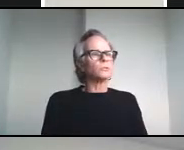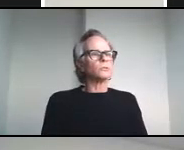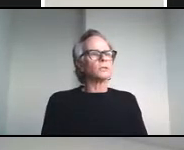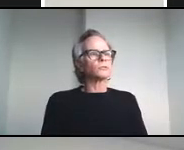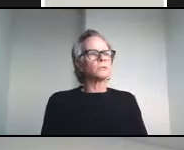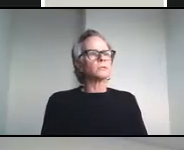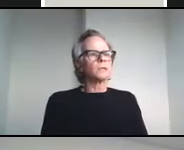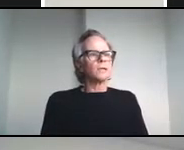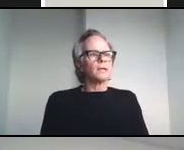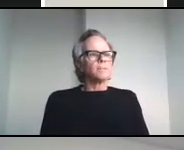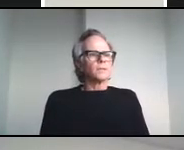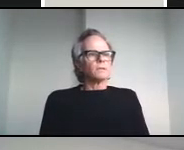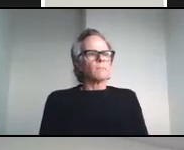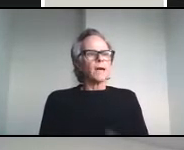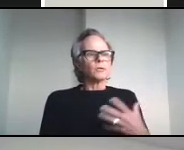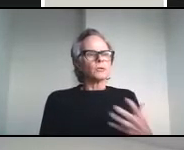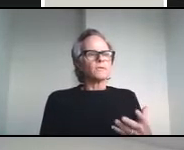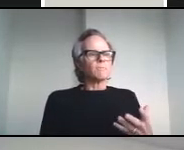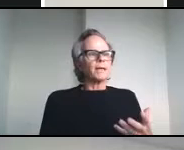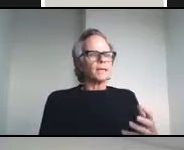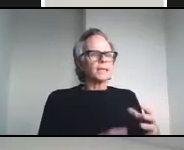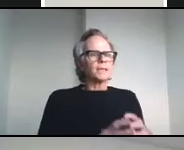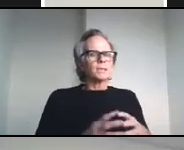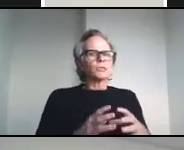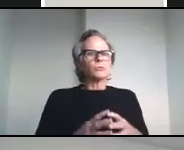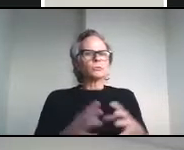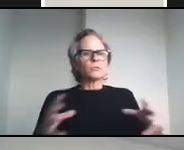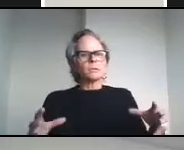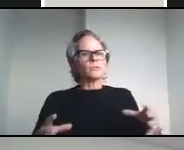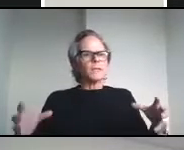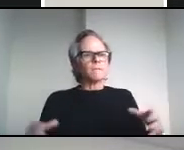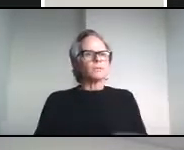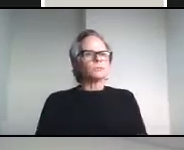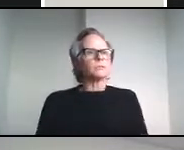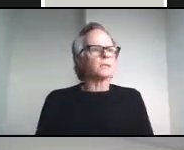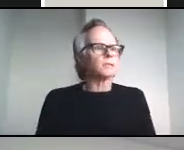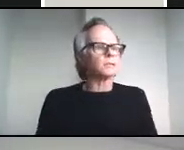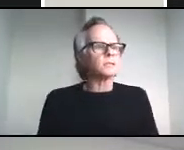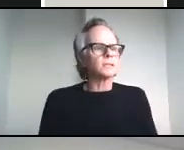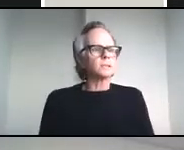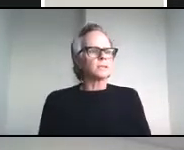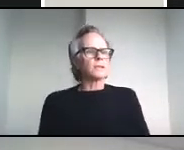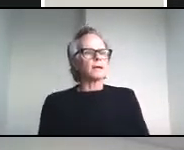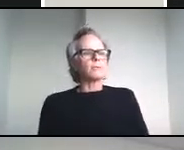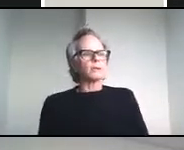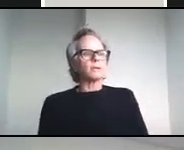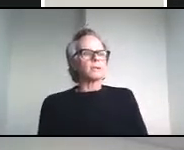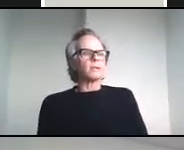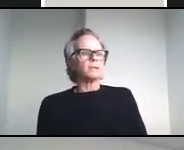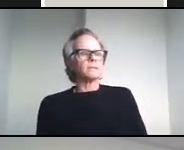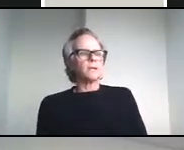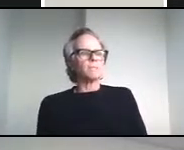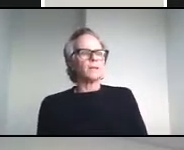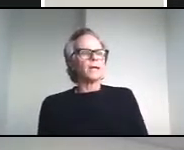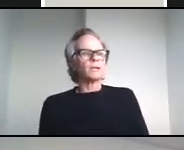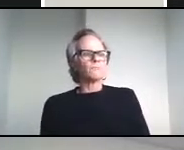directions to the new entrance. Reminder of the plan, again, to get you used to things you may not be used to seeing. This is the existing library